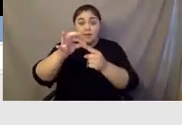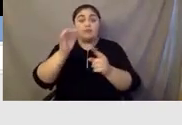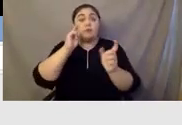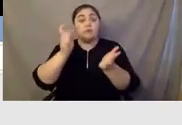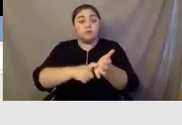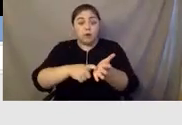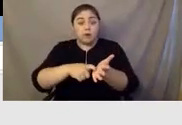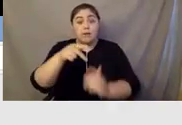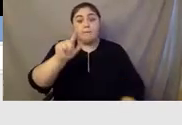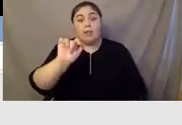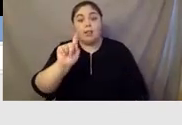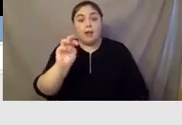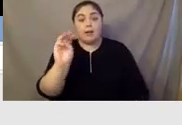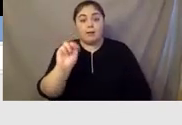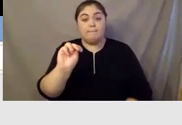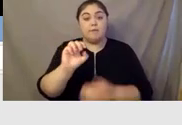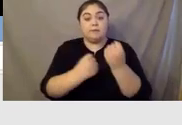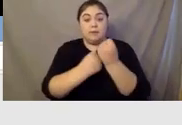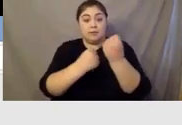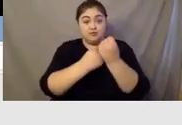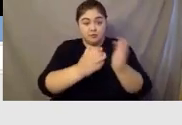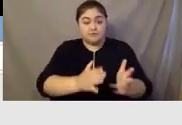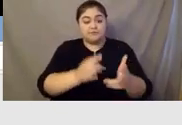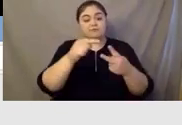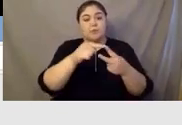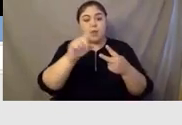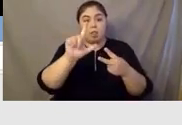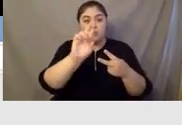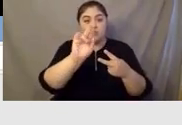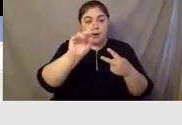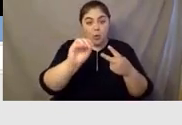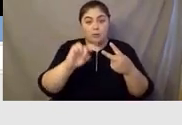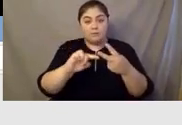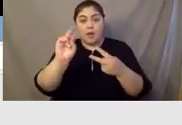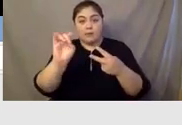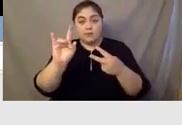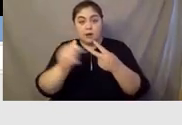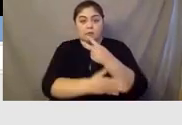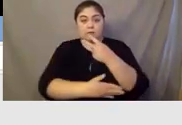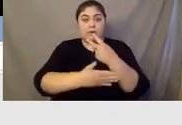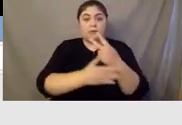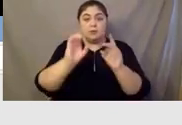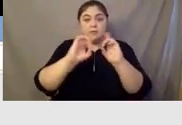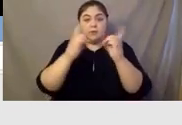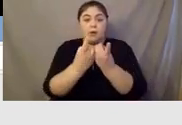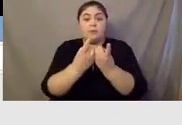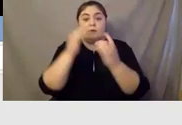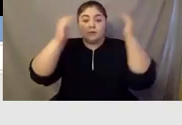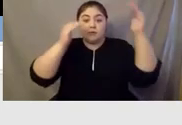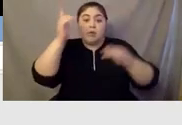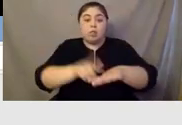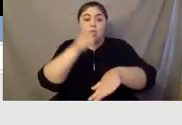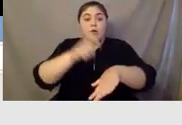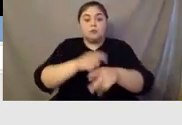platinum sponsors, Loretto and the Onondaga County Department of Adult and Long-Term Care Services, our